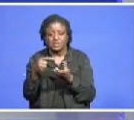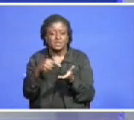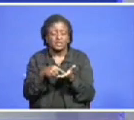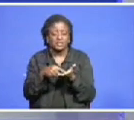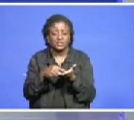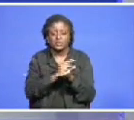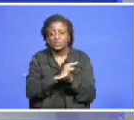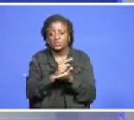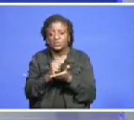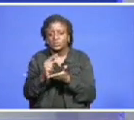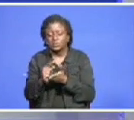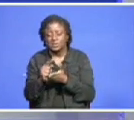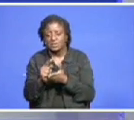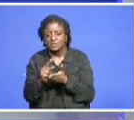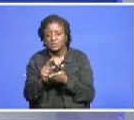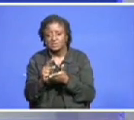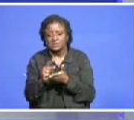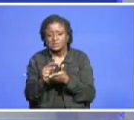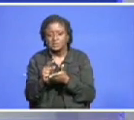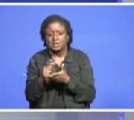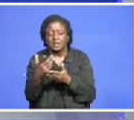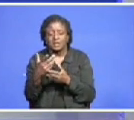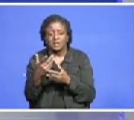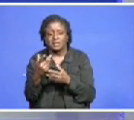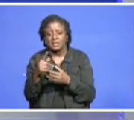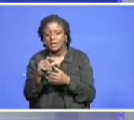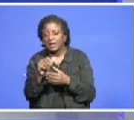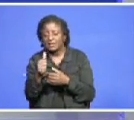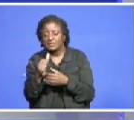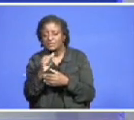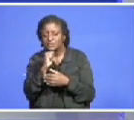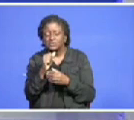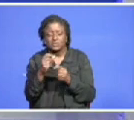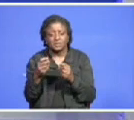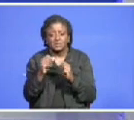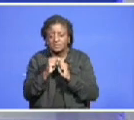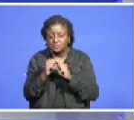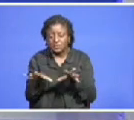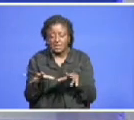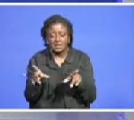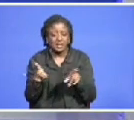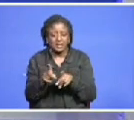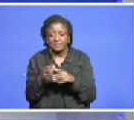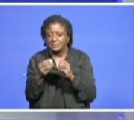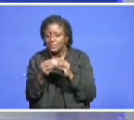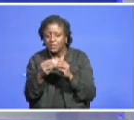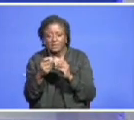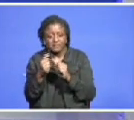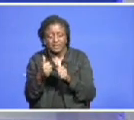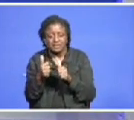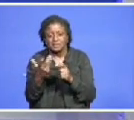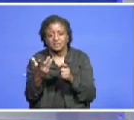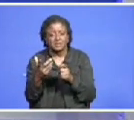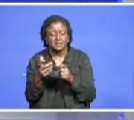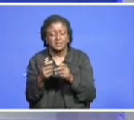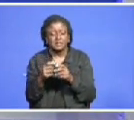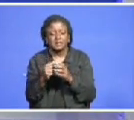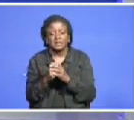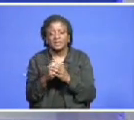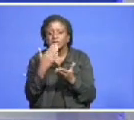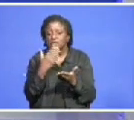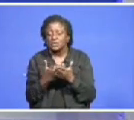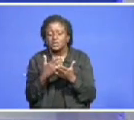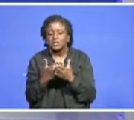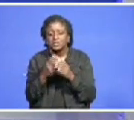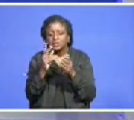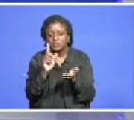the Alpha is known to spread much faster than other variants, potentially causing more people to get sicker and die. The good news